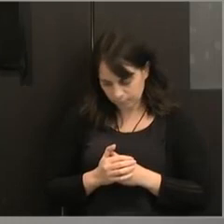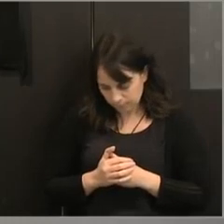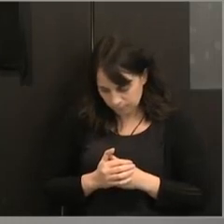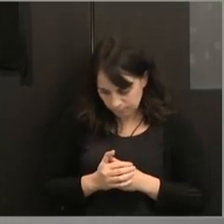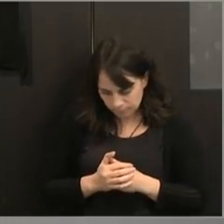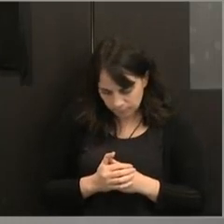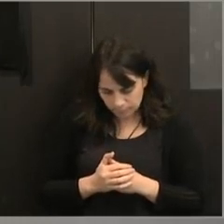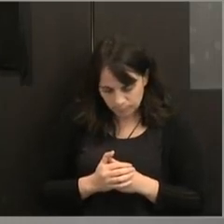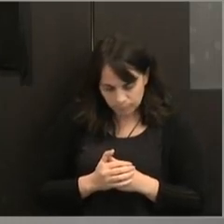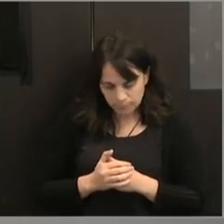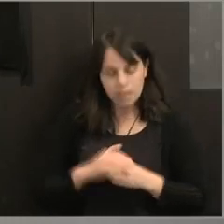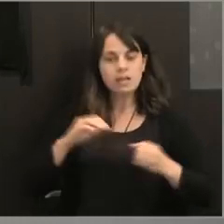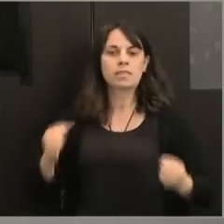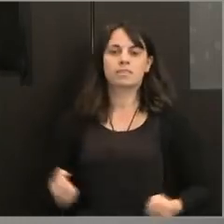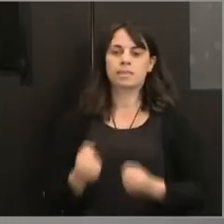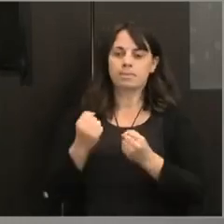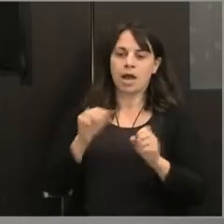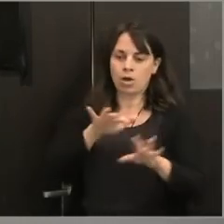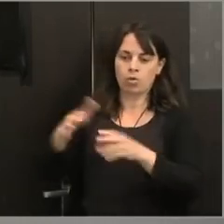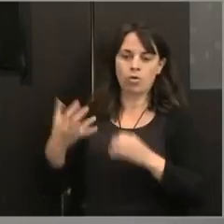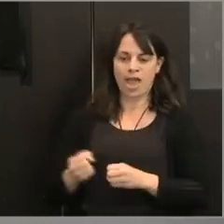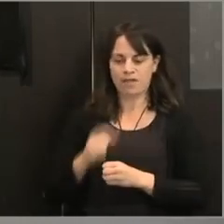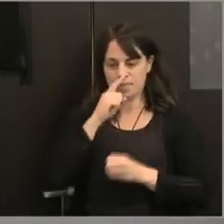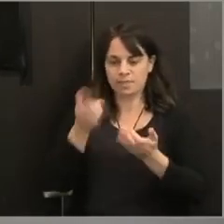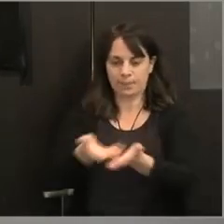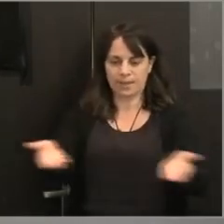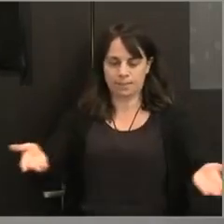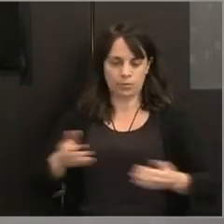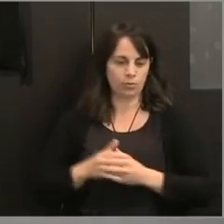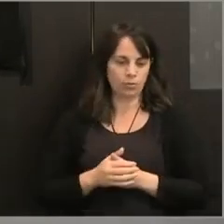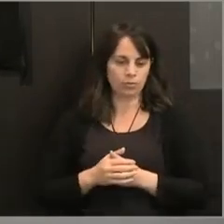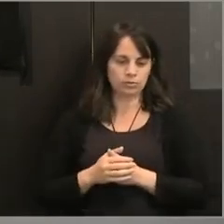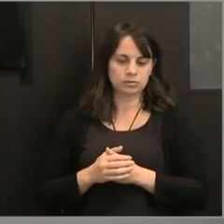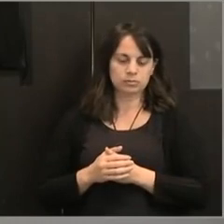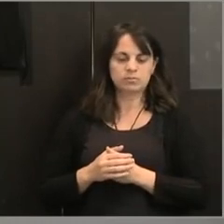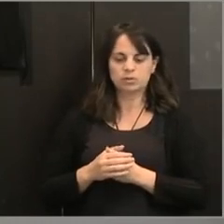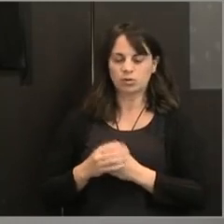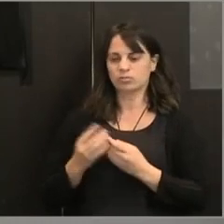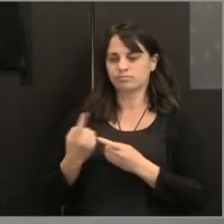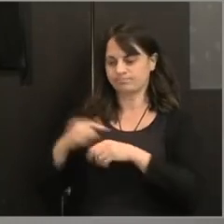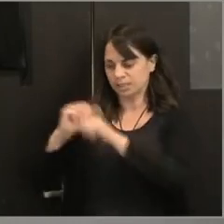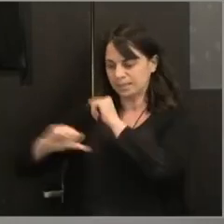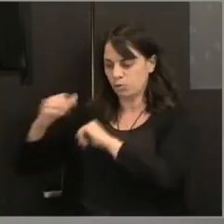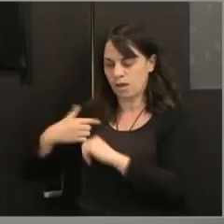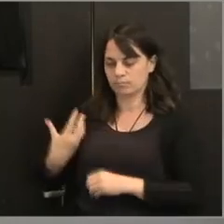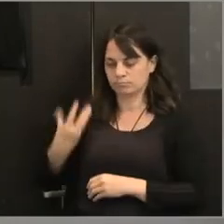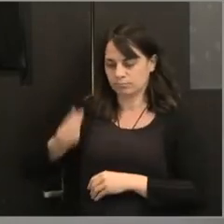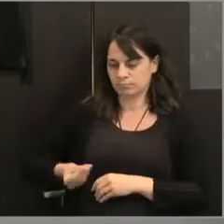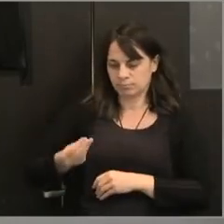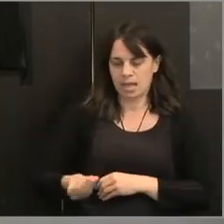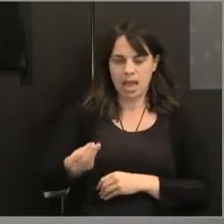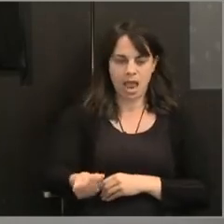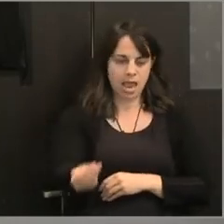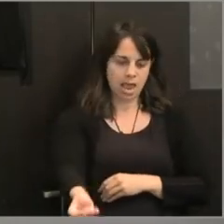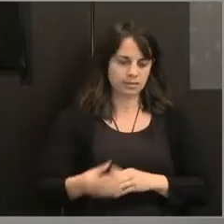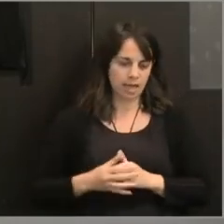held by and for the people. That is, it was a taonga handed down from the tipuna to be